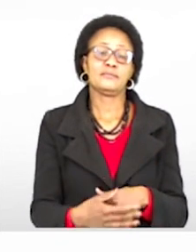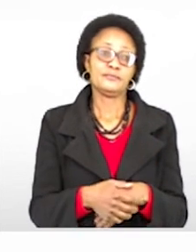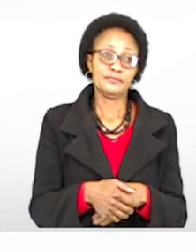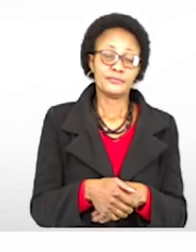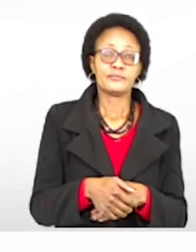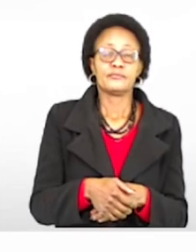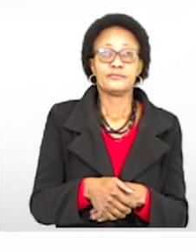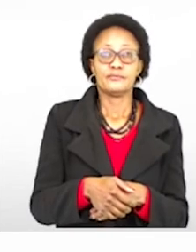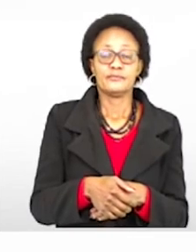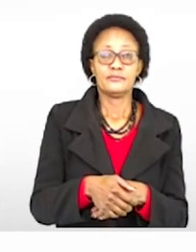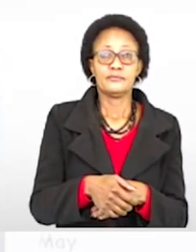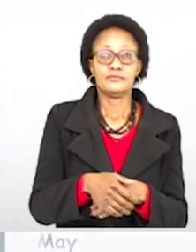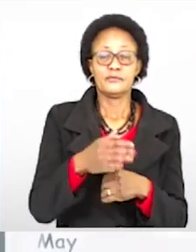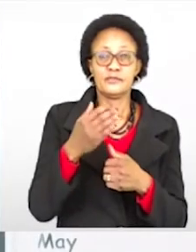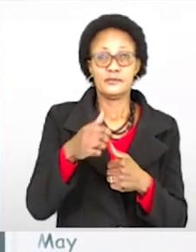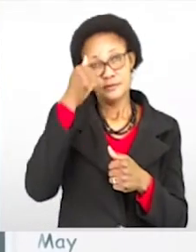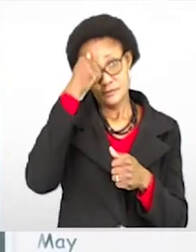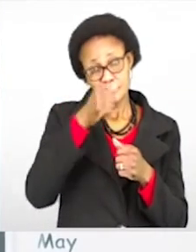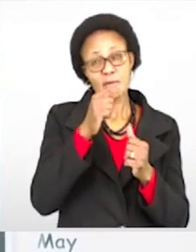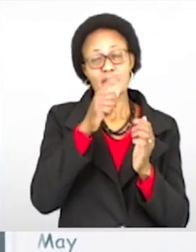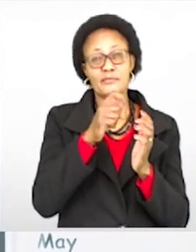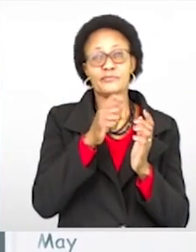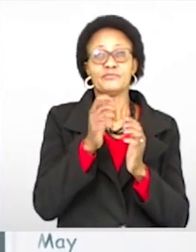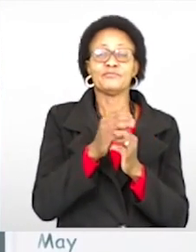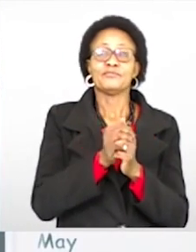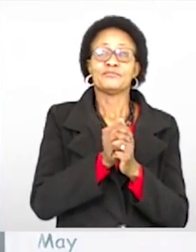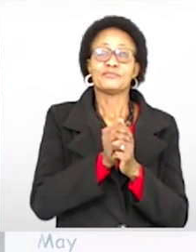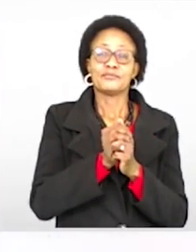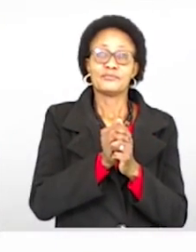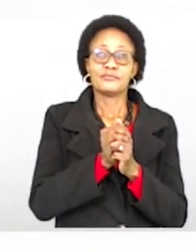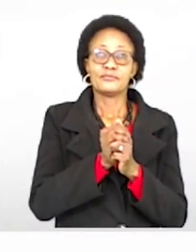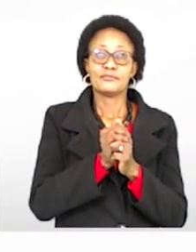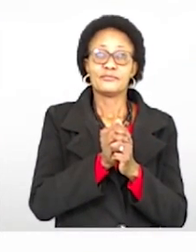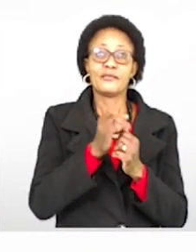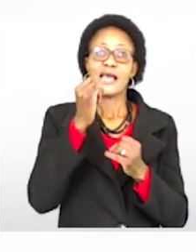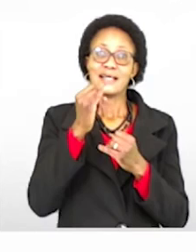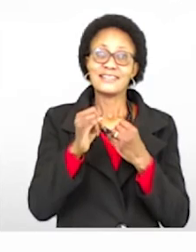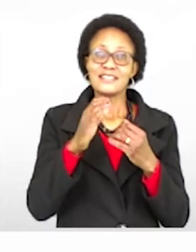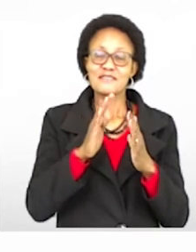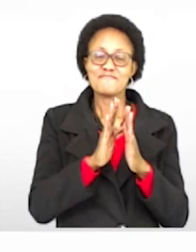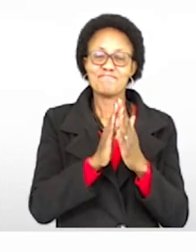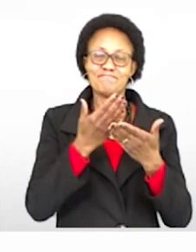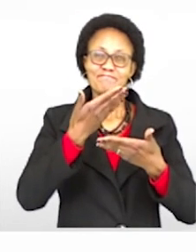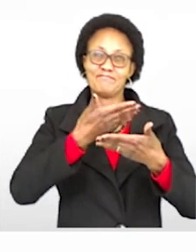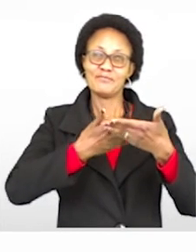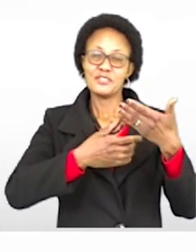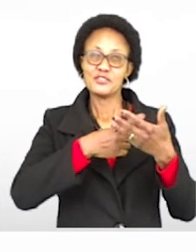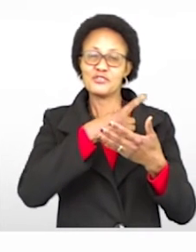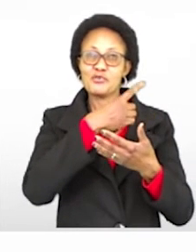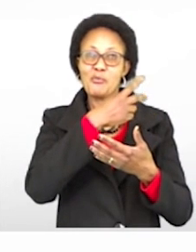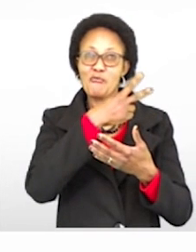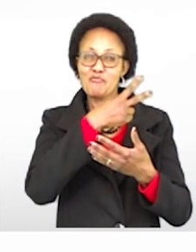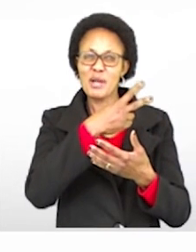the pictures once you are done. Let's go to the next exercise. For our next exercise,